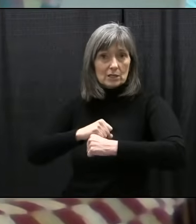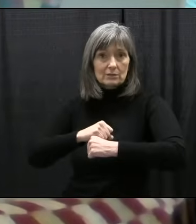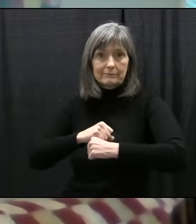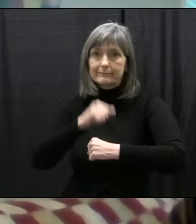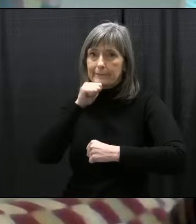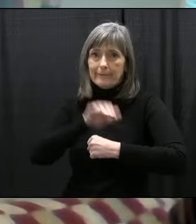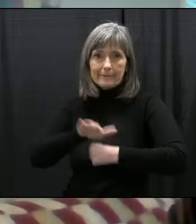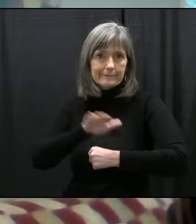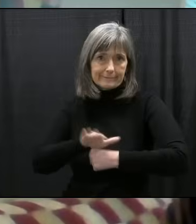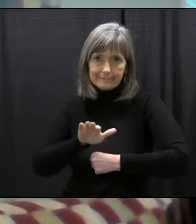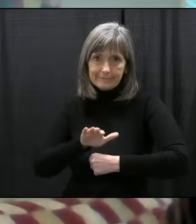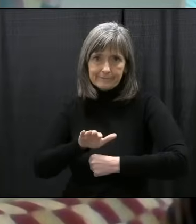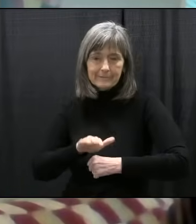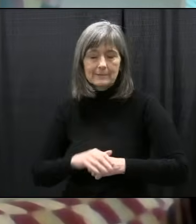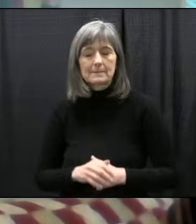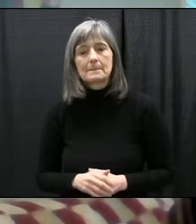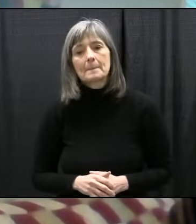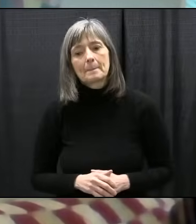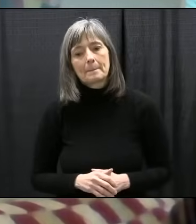enough.